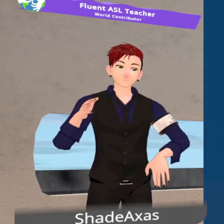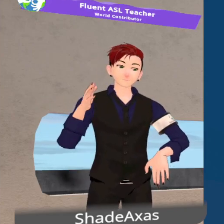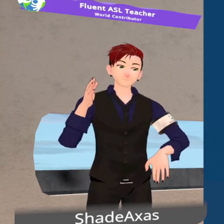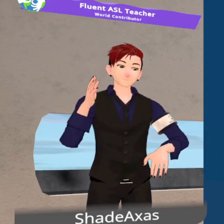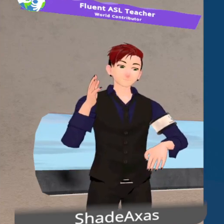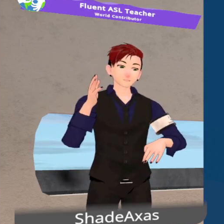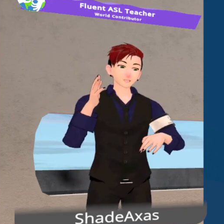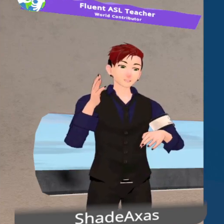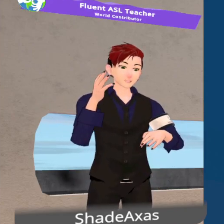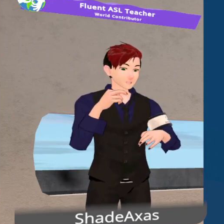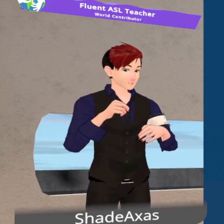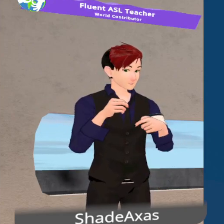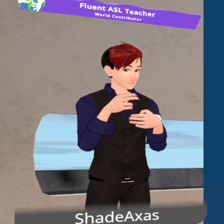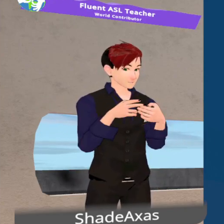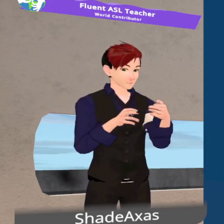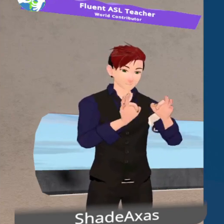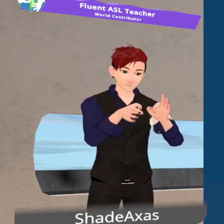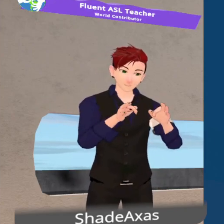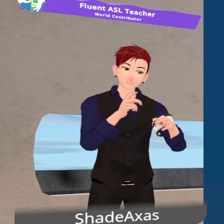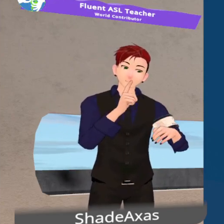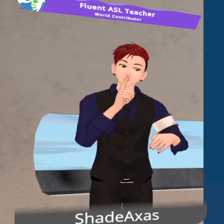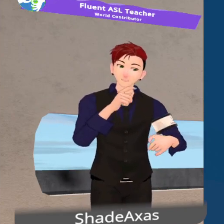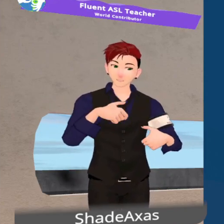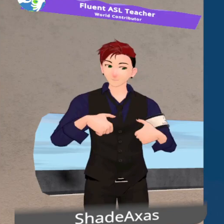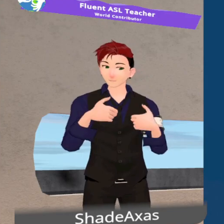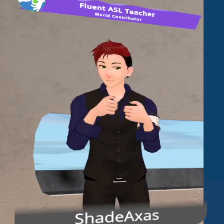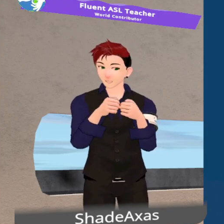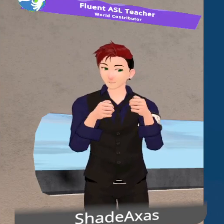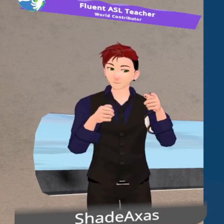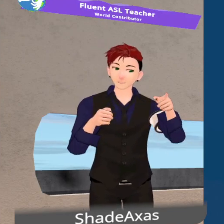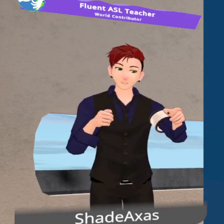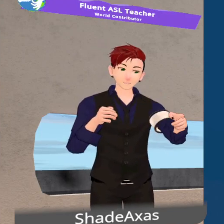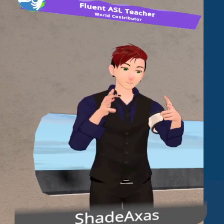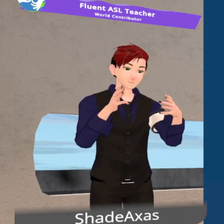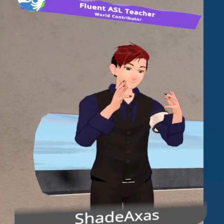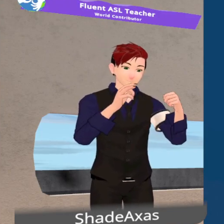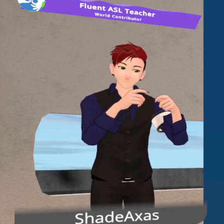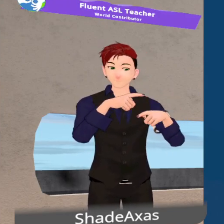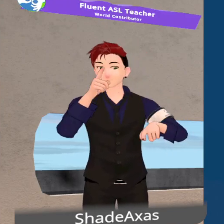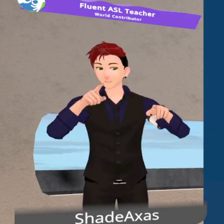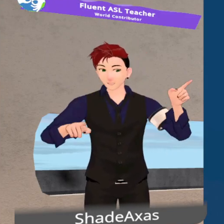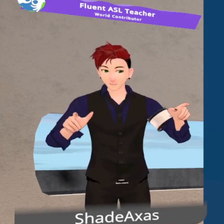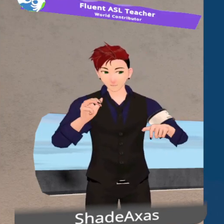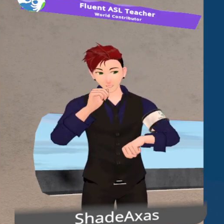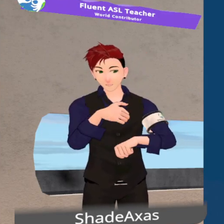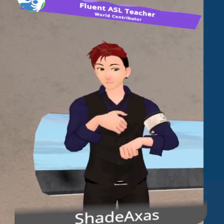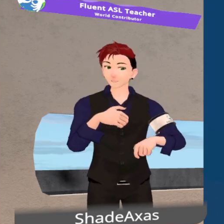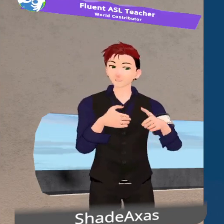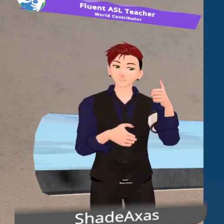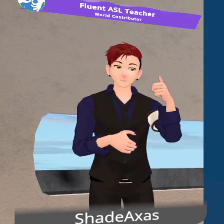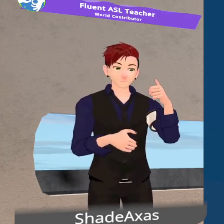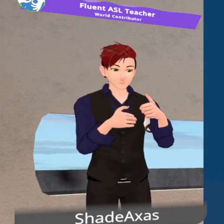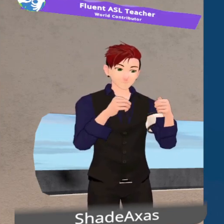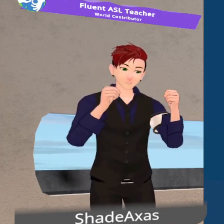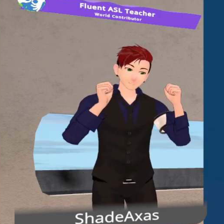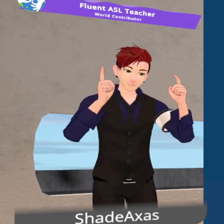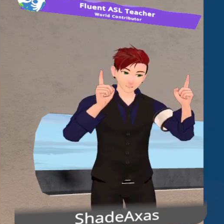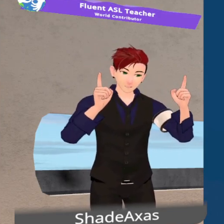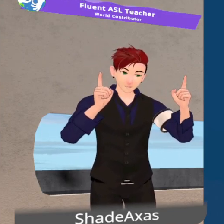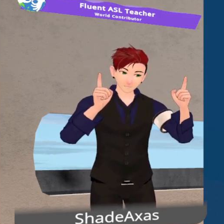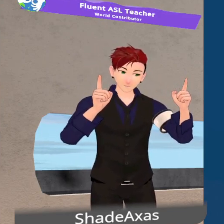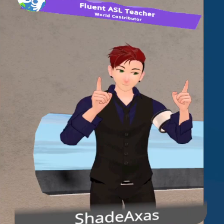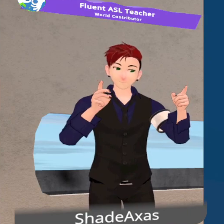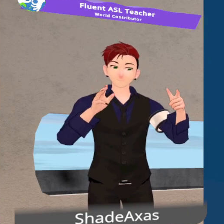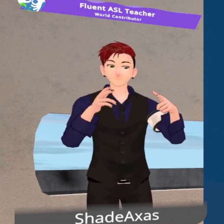now. I have experienced both interpreting real life in like a variety of settings,